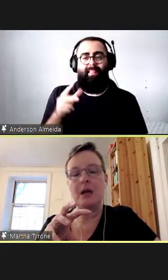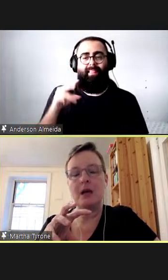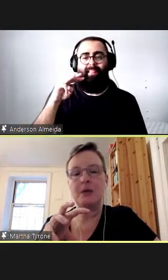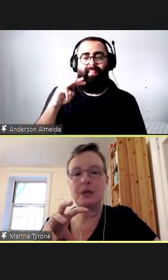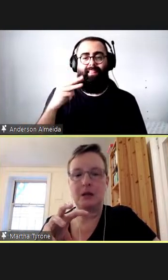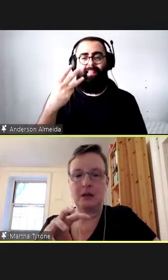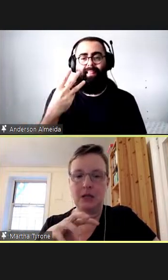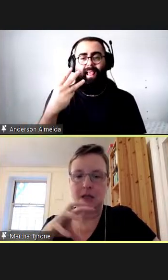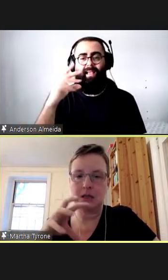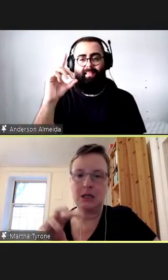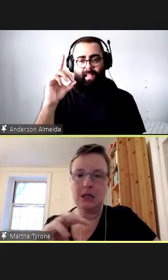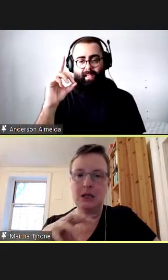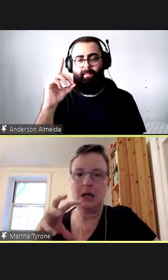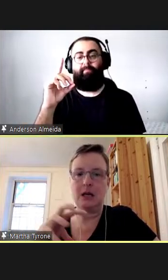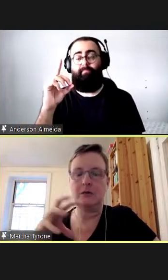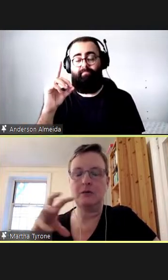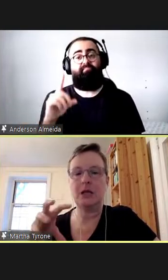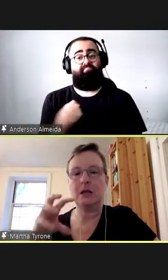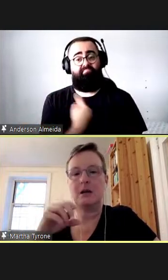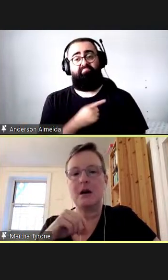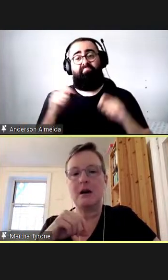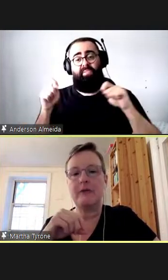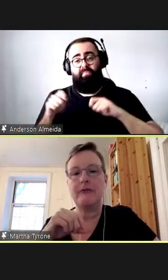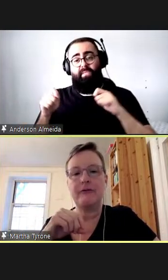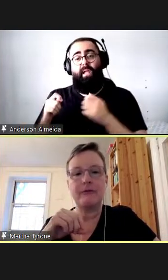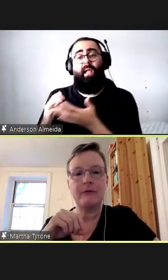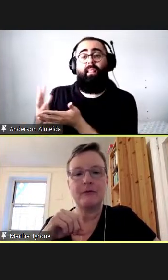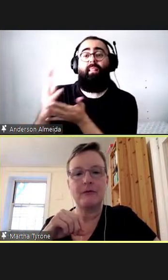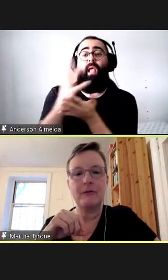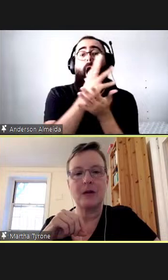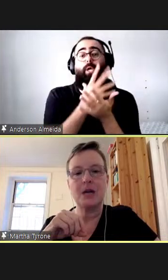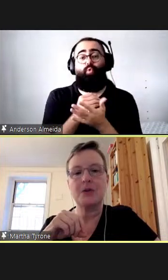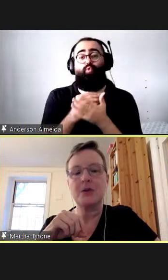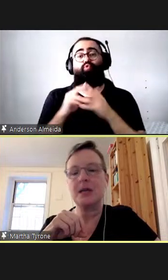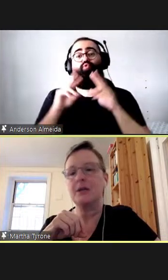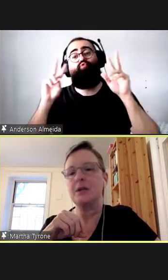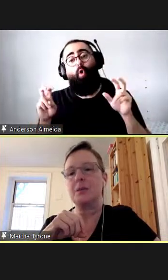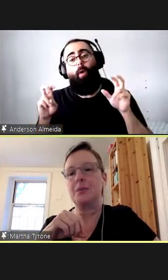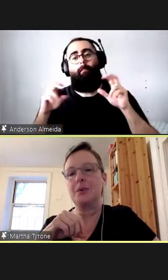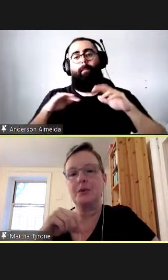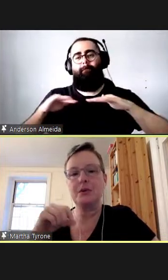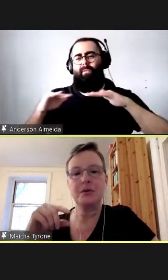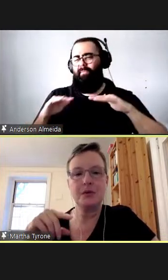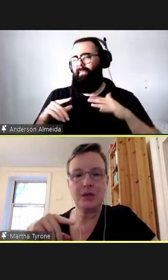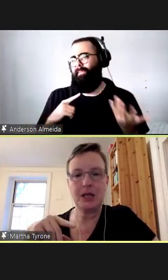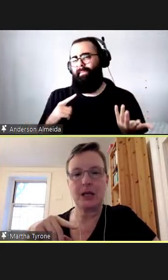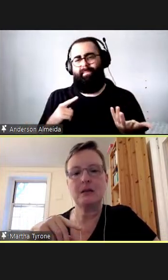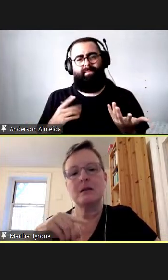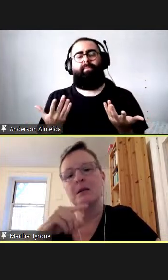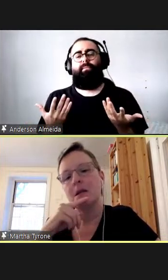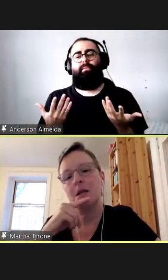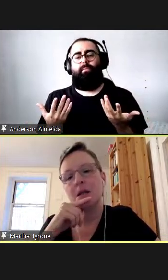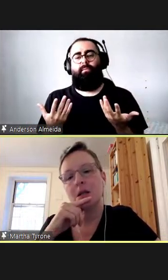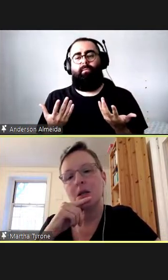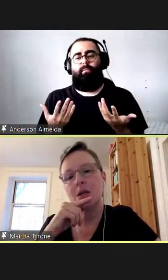And we're able to collect data at a rate of 100 cycles per